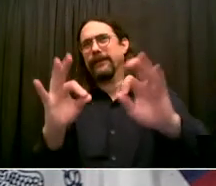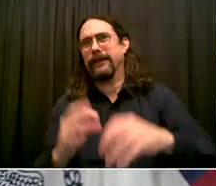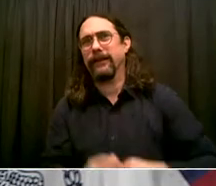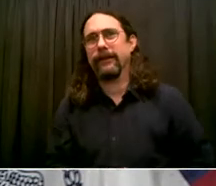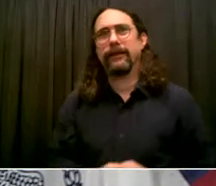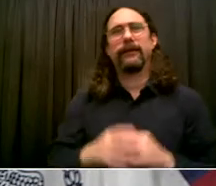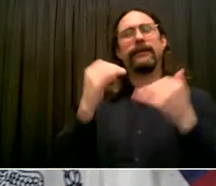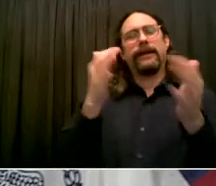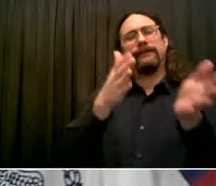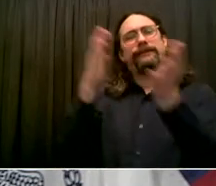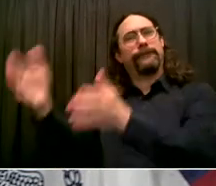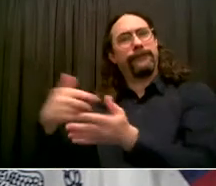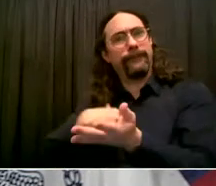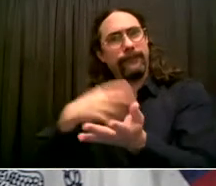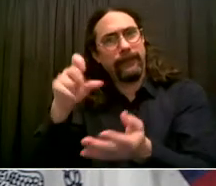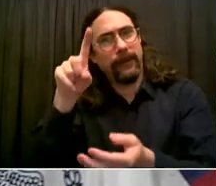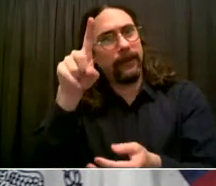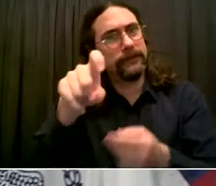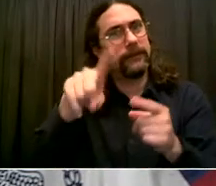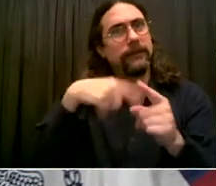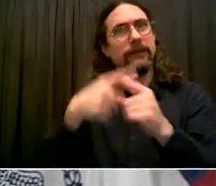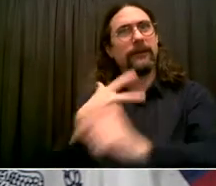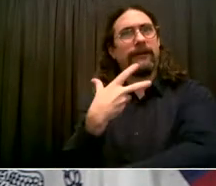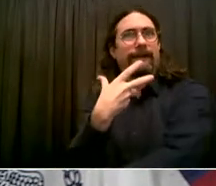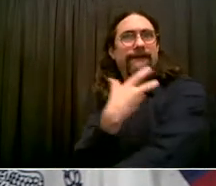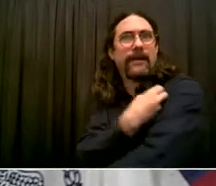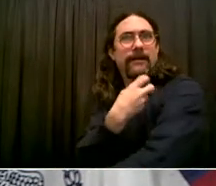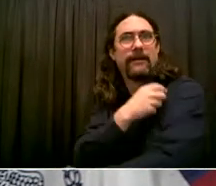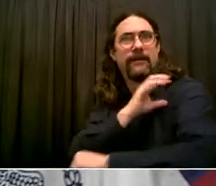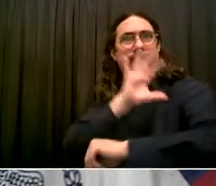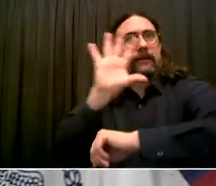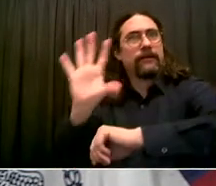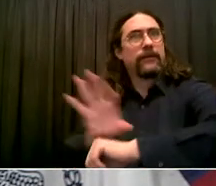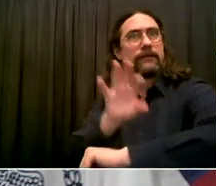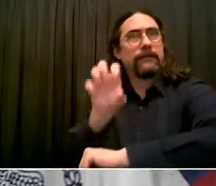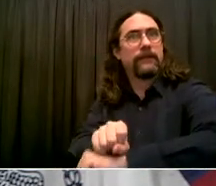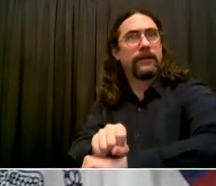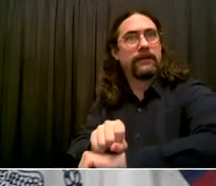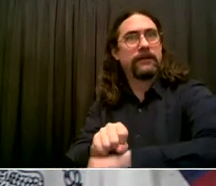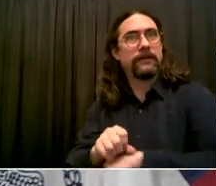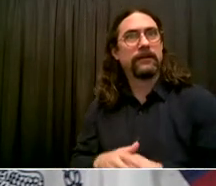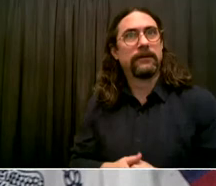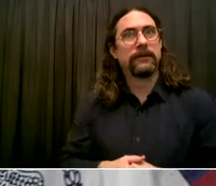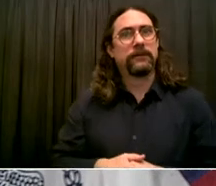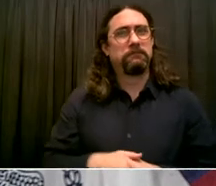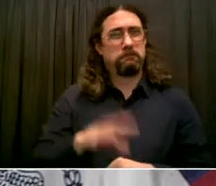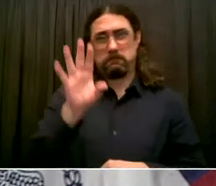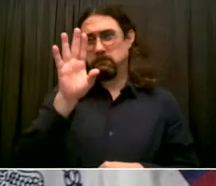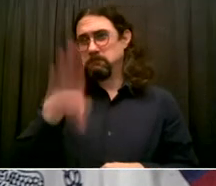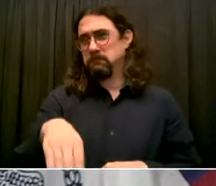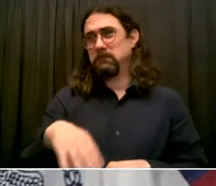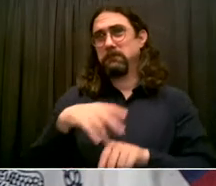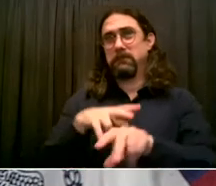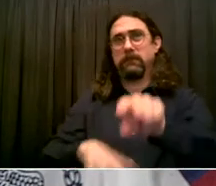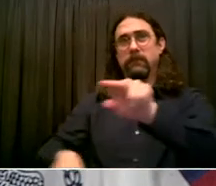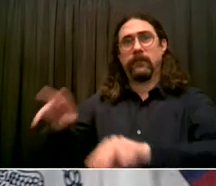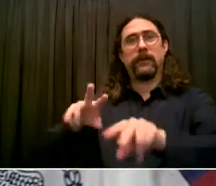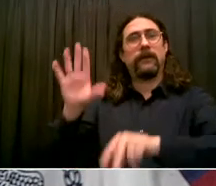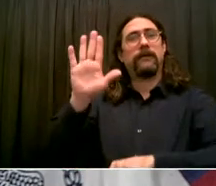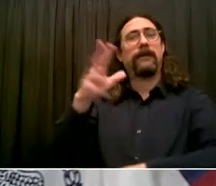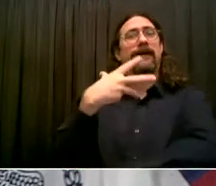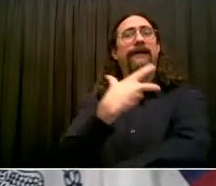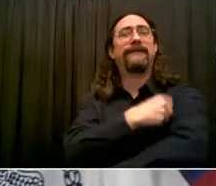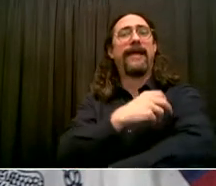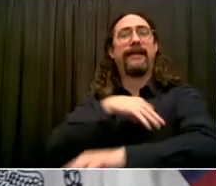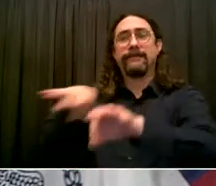the Vaccine Finder website, specifically the Ocean Breeze location, which says appointments are restricted by age and zip code.